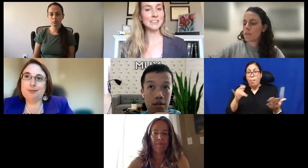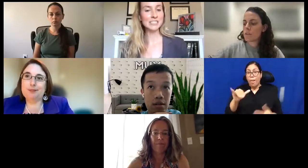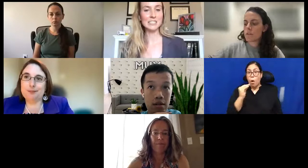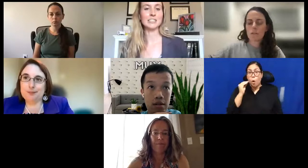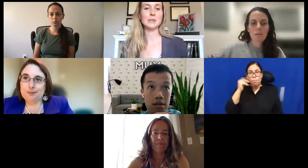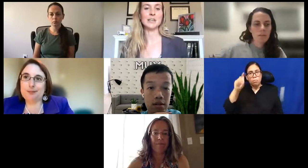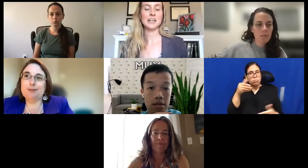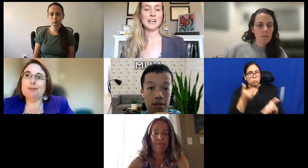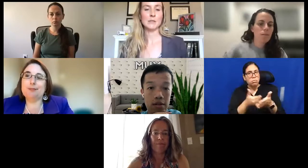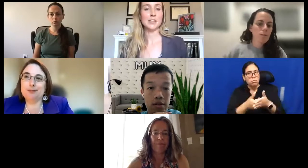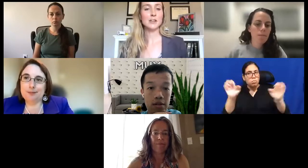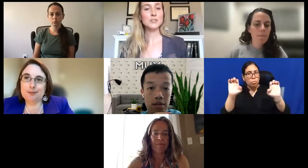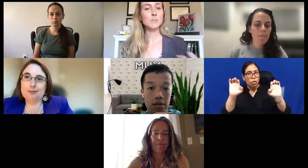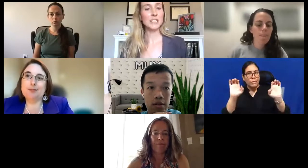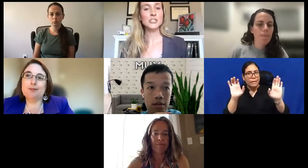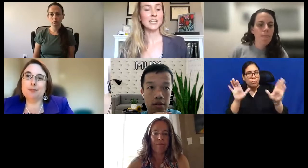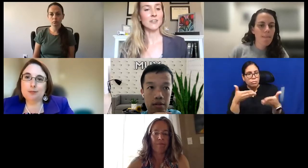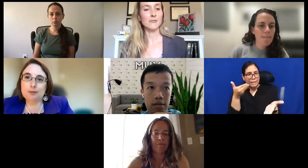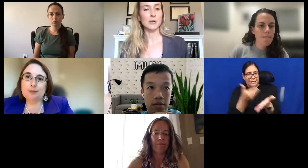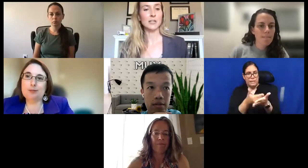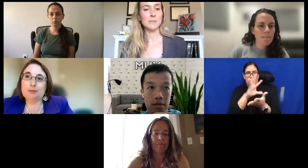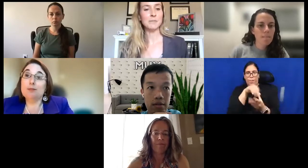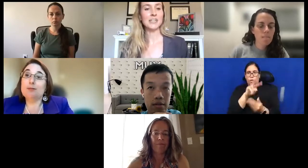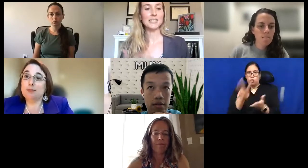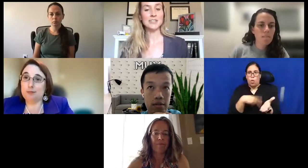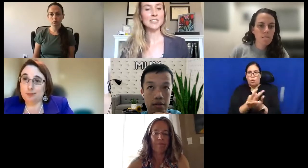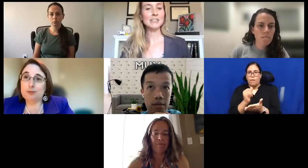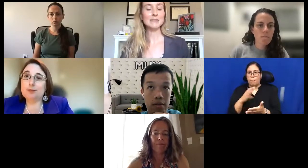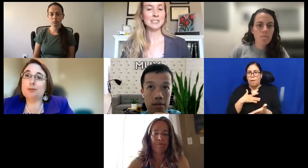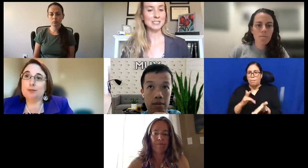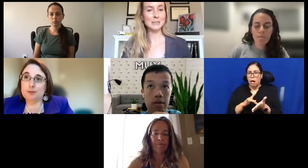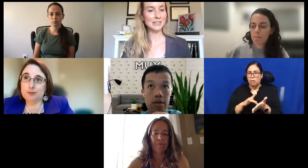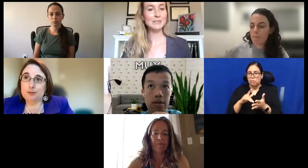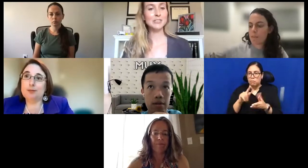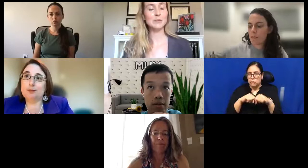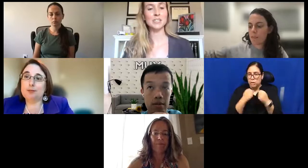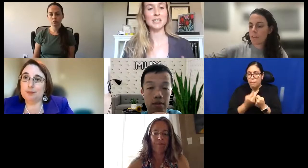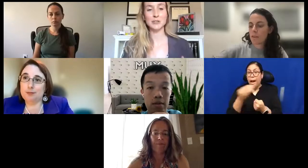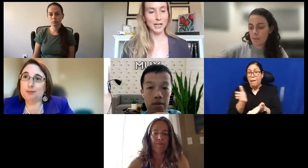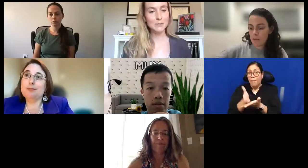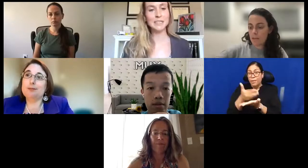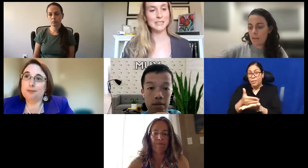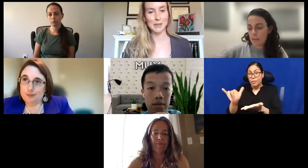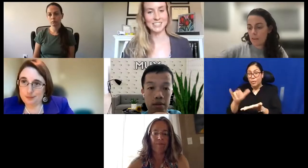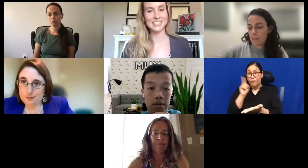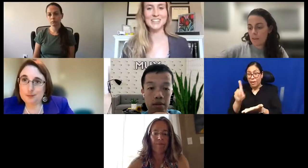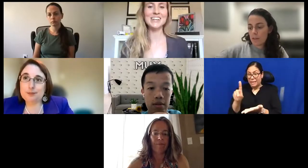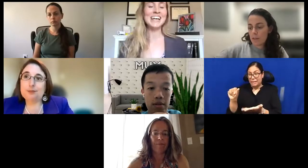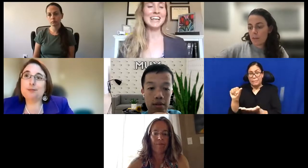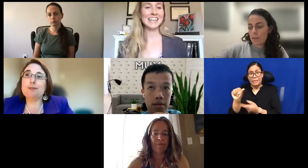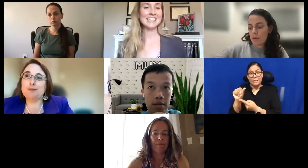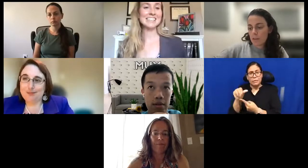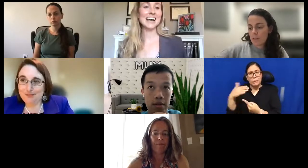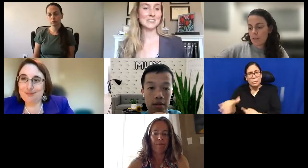main medical team, and also budgeting for living with disability, which can be incredibly